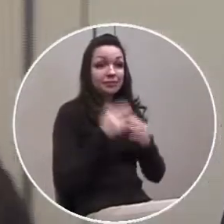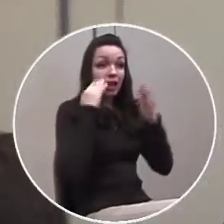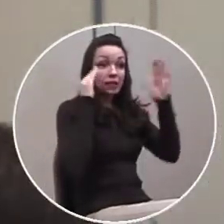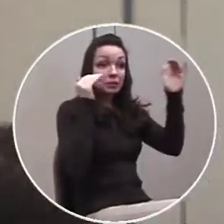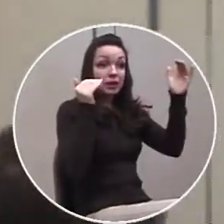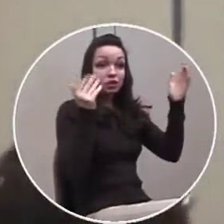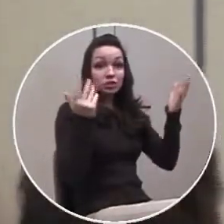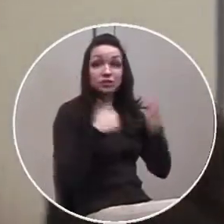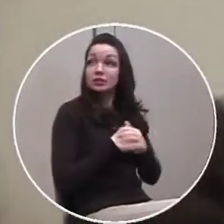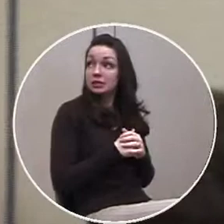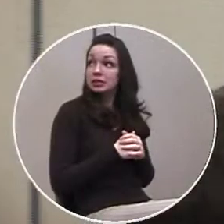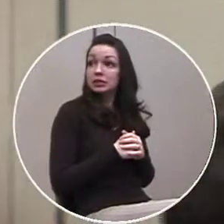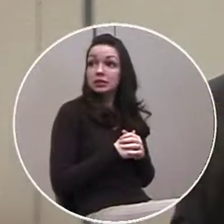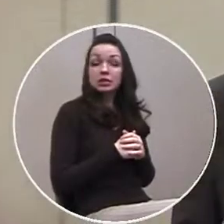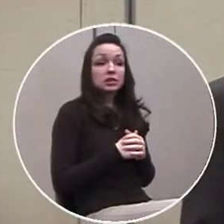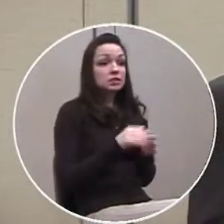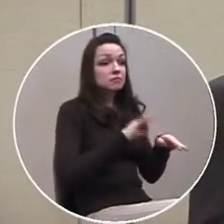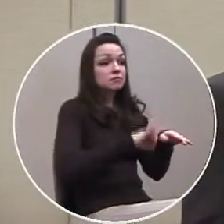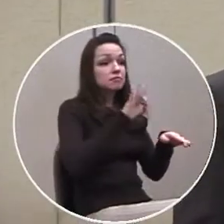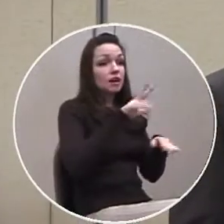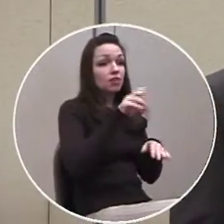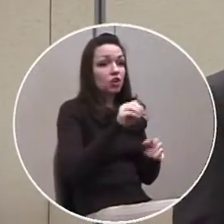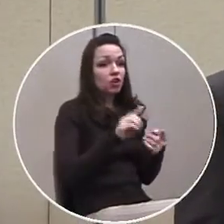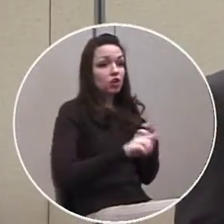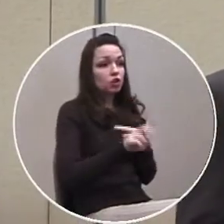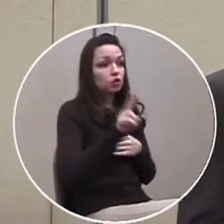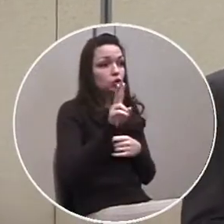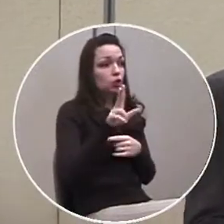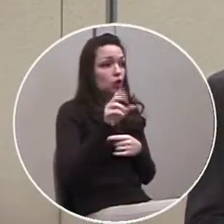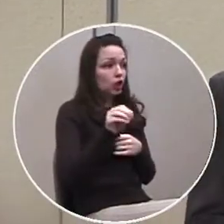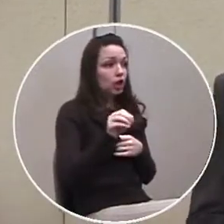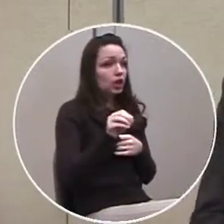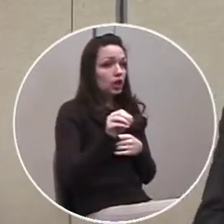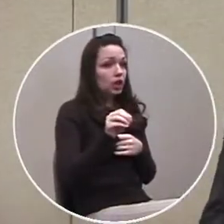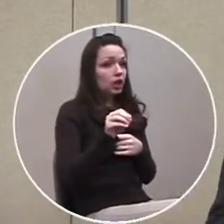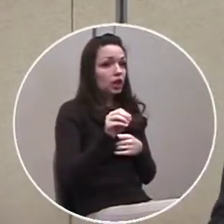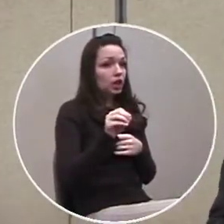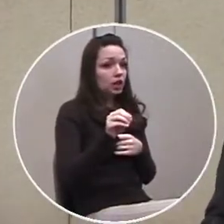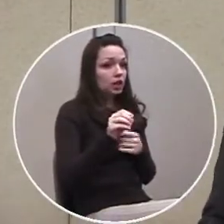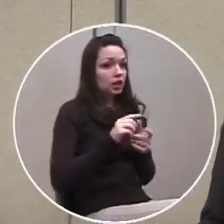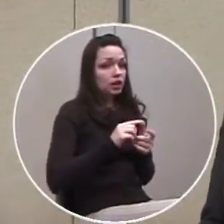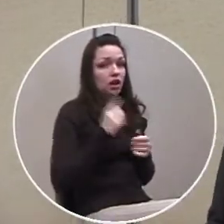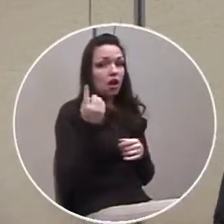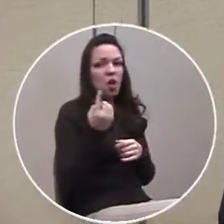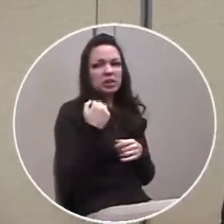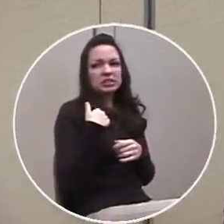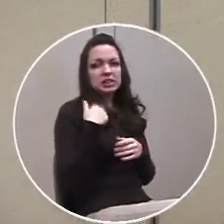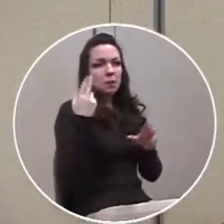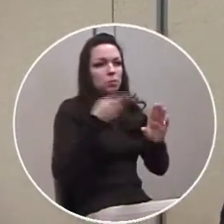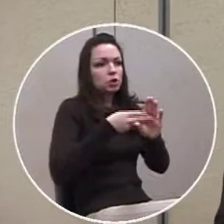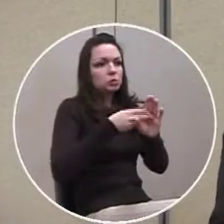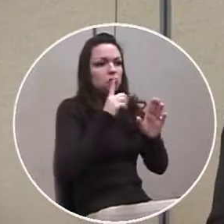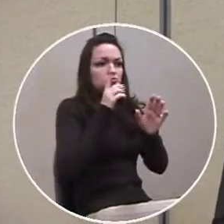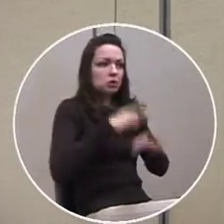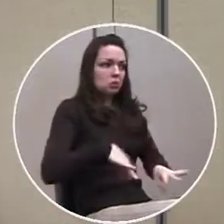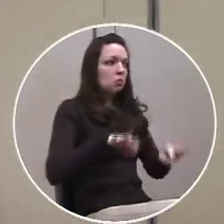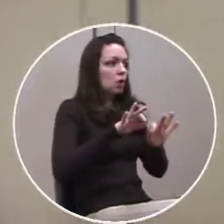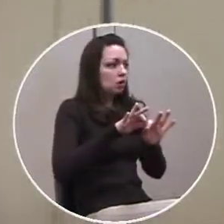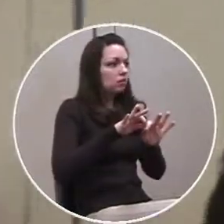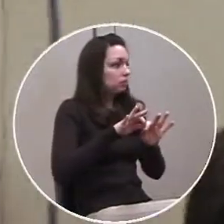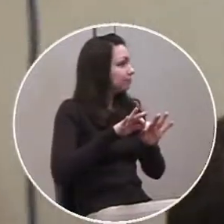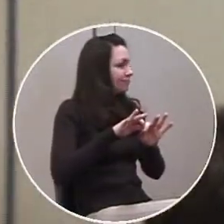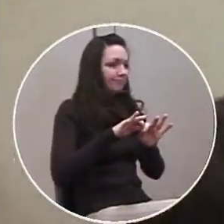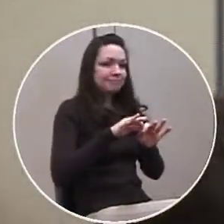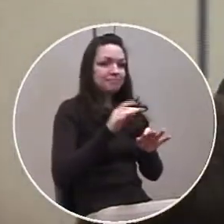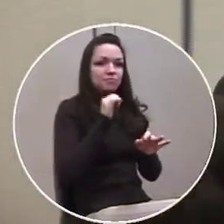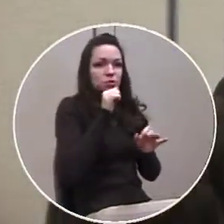Expectations, as Sherry said, today 9:30 to 2:30 we'll have you out. As always, participation is valued. Don't be